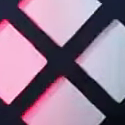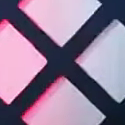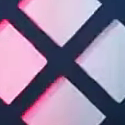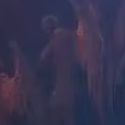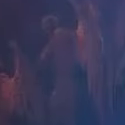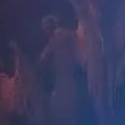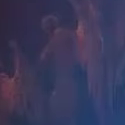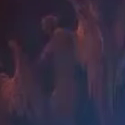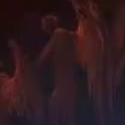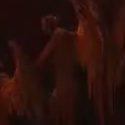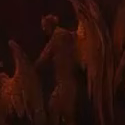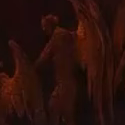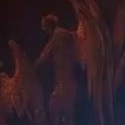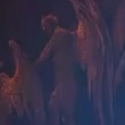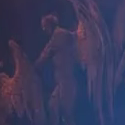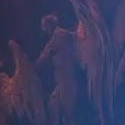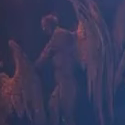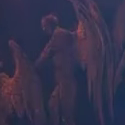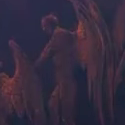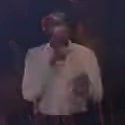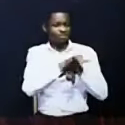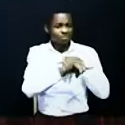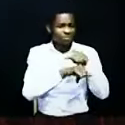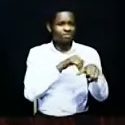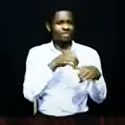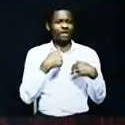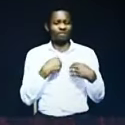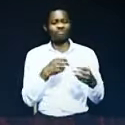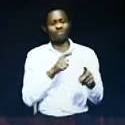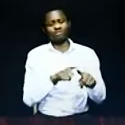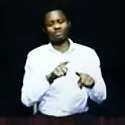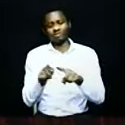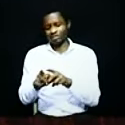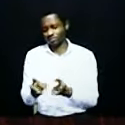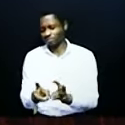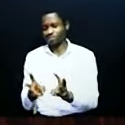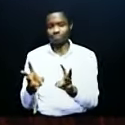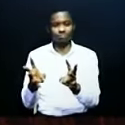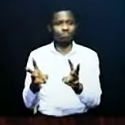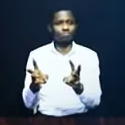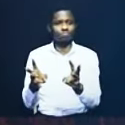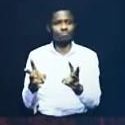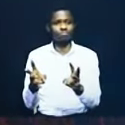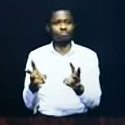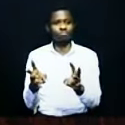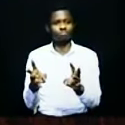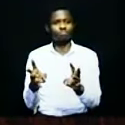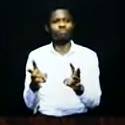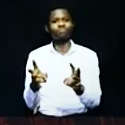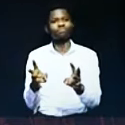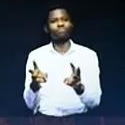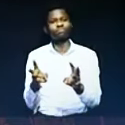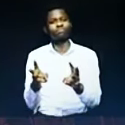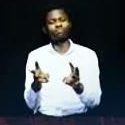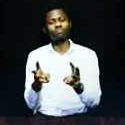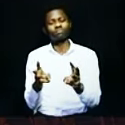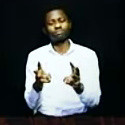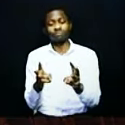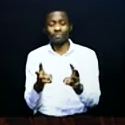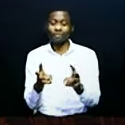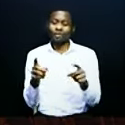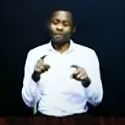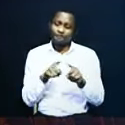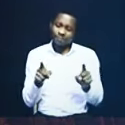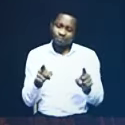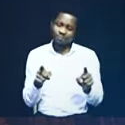takes many forms, but he is at his wildest best when he succeeds in convincing